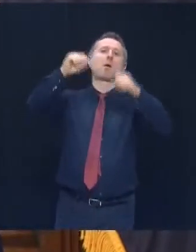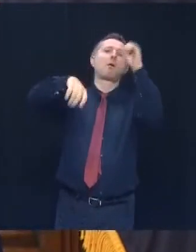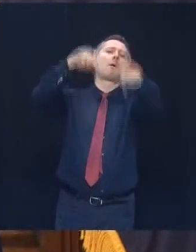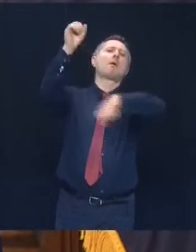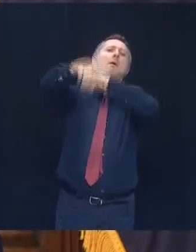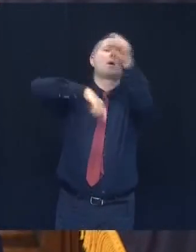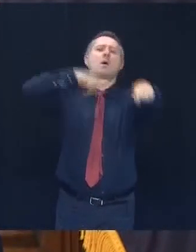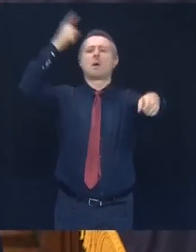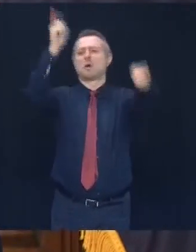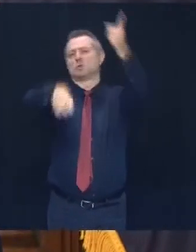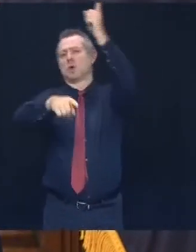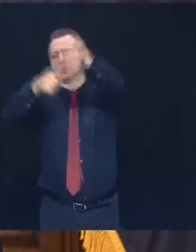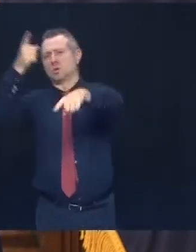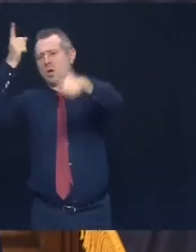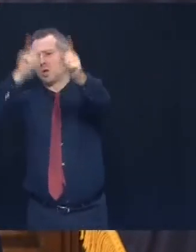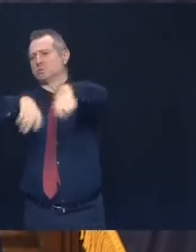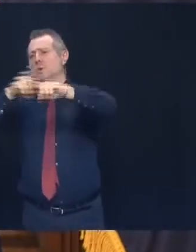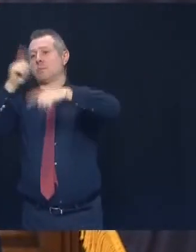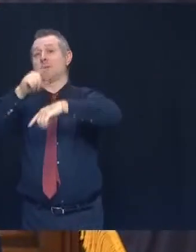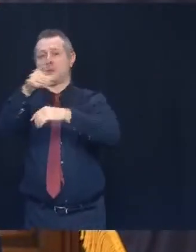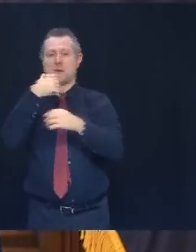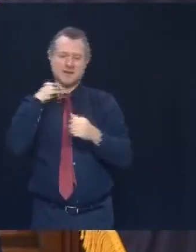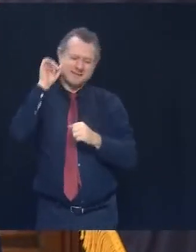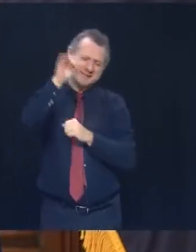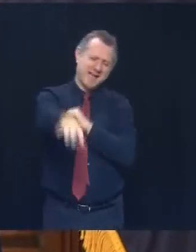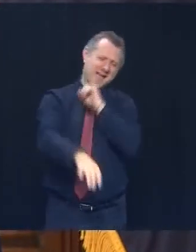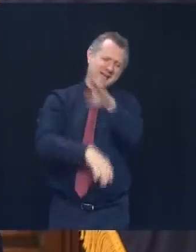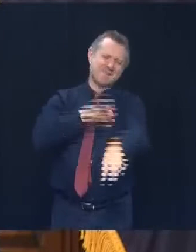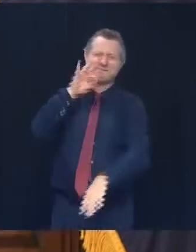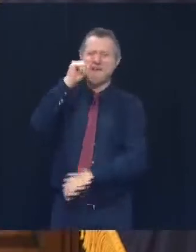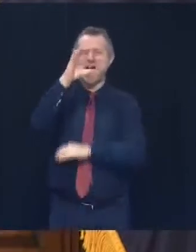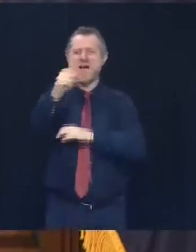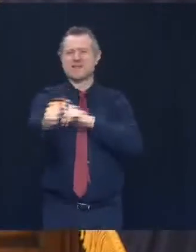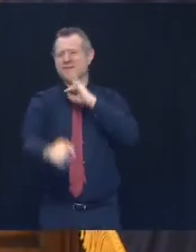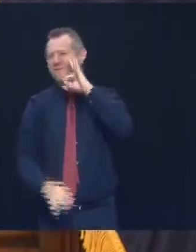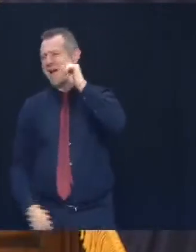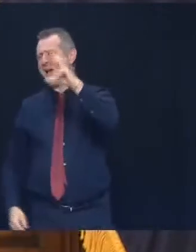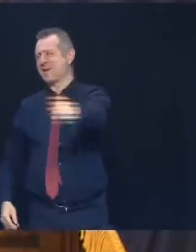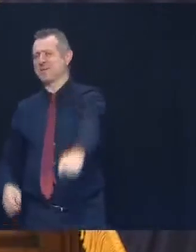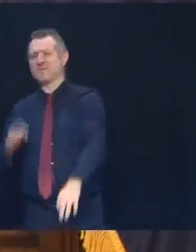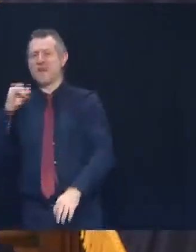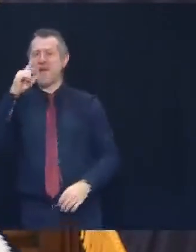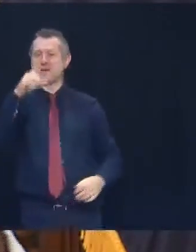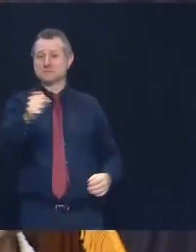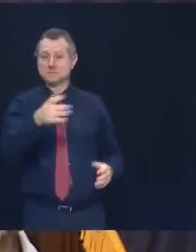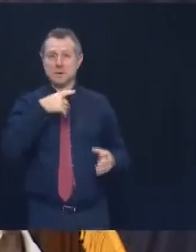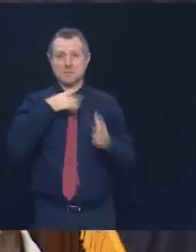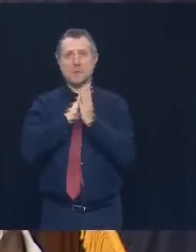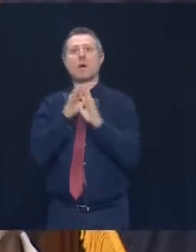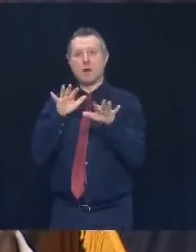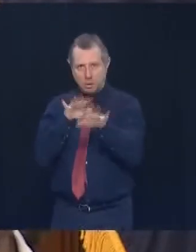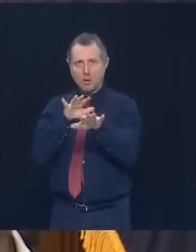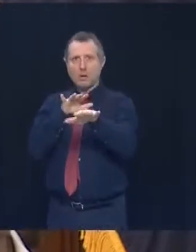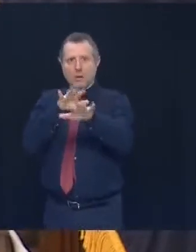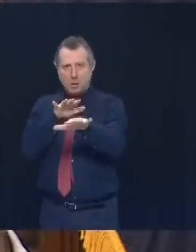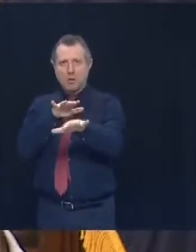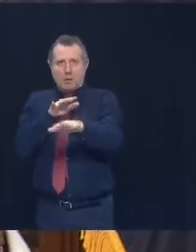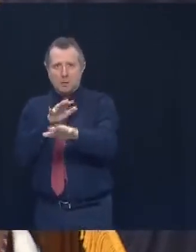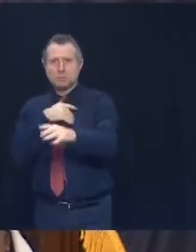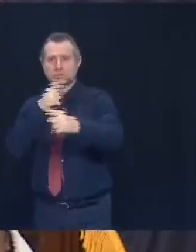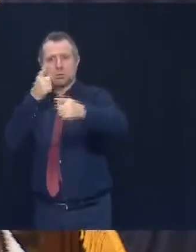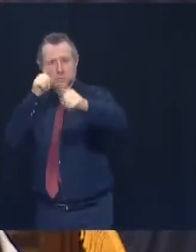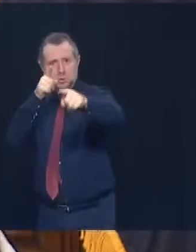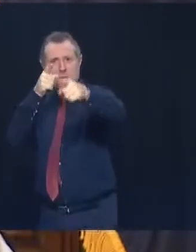I agree with you. You gave me the facts. I agree with you. I said, okay, have we finished that